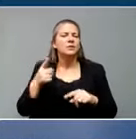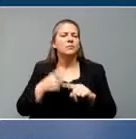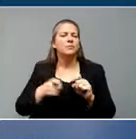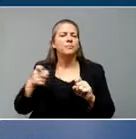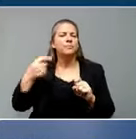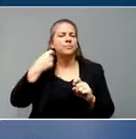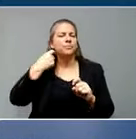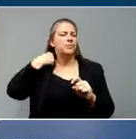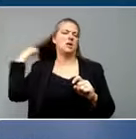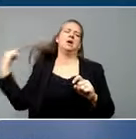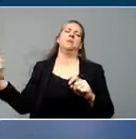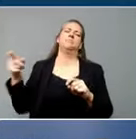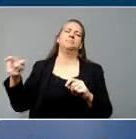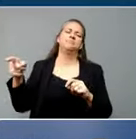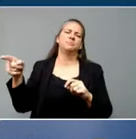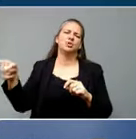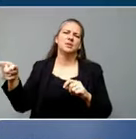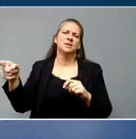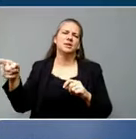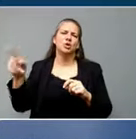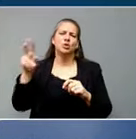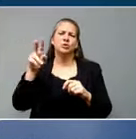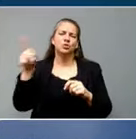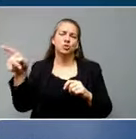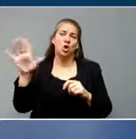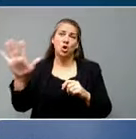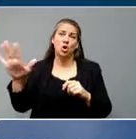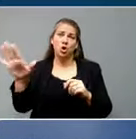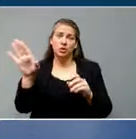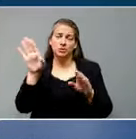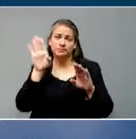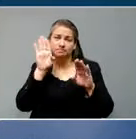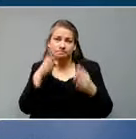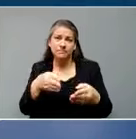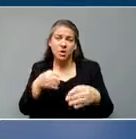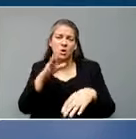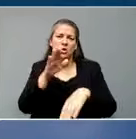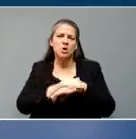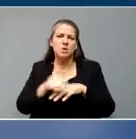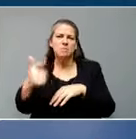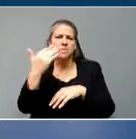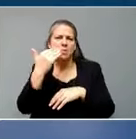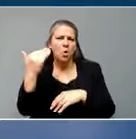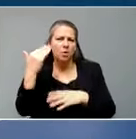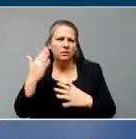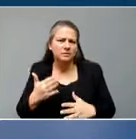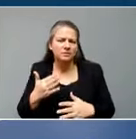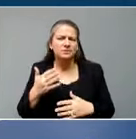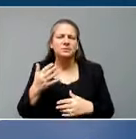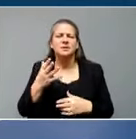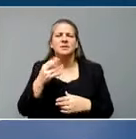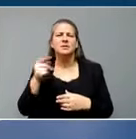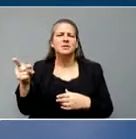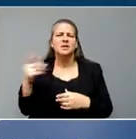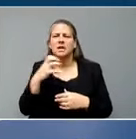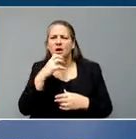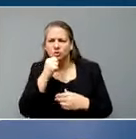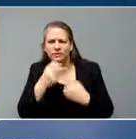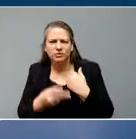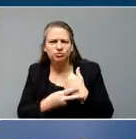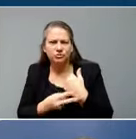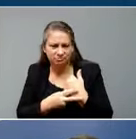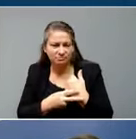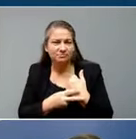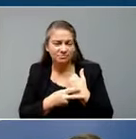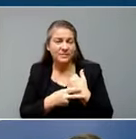art, monuments, and conservation. Amanda's winning design for this Teen Kentucky Memorial project is